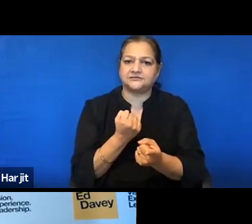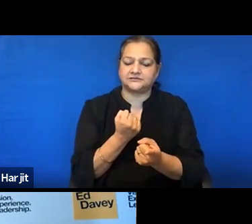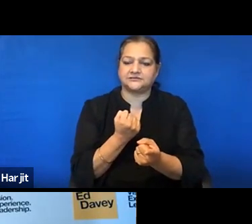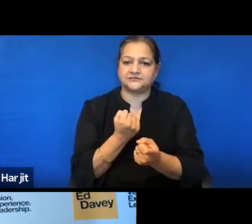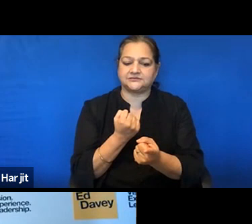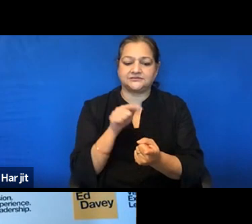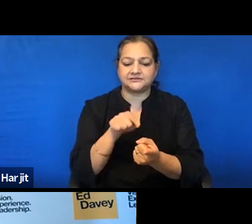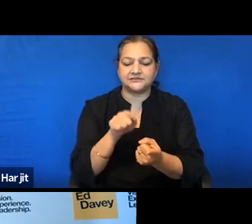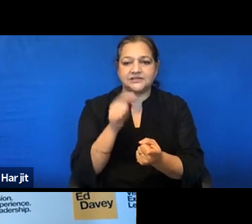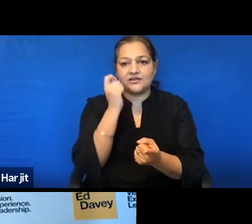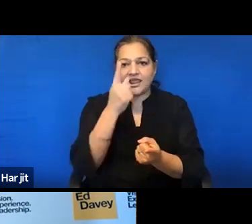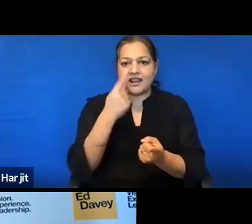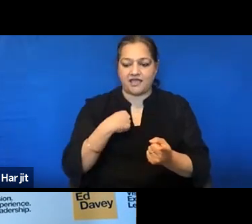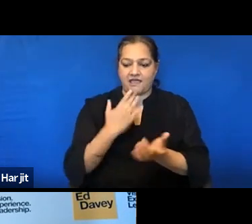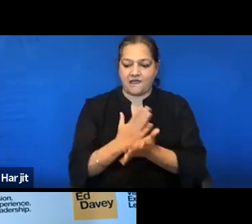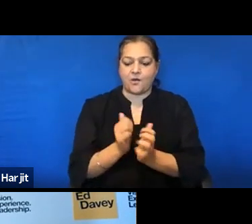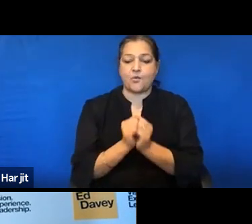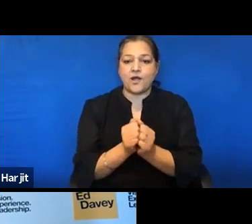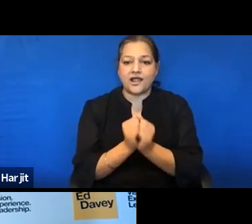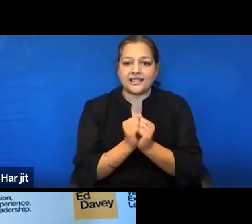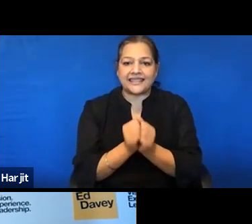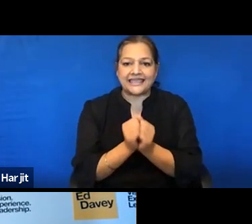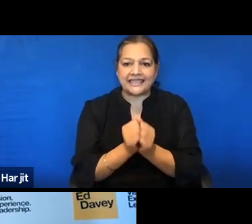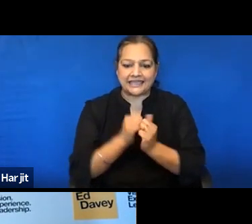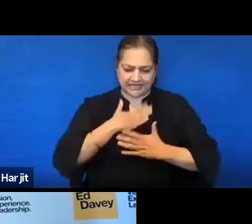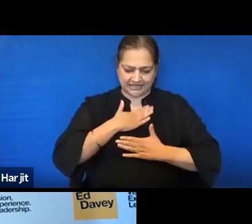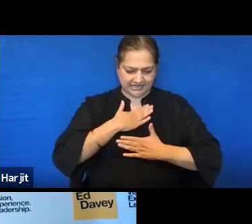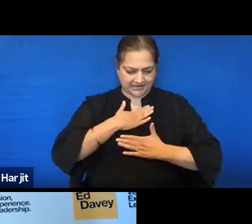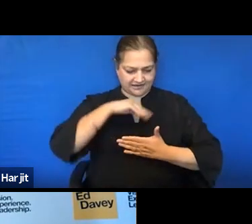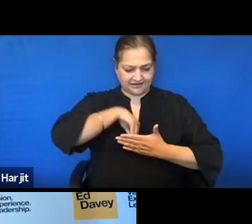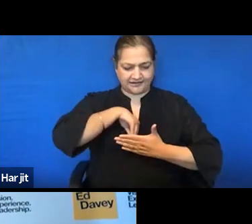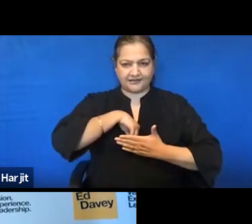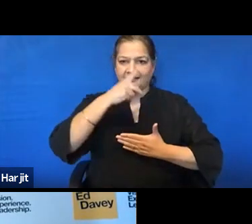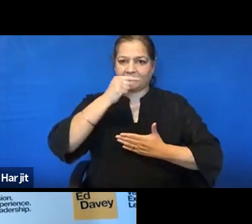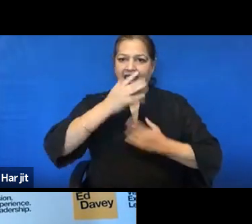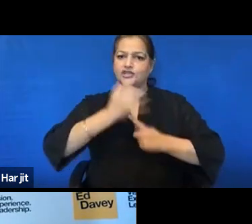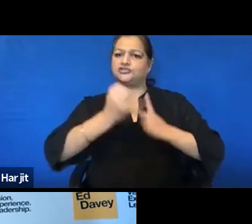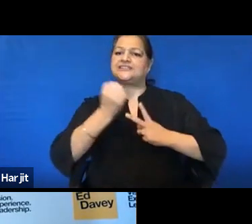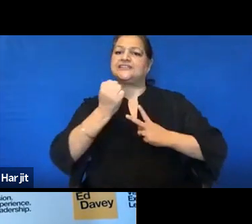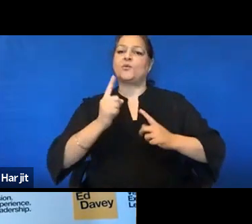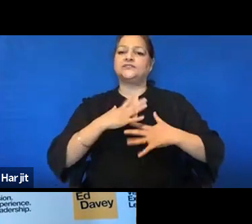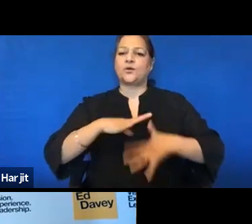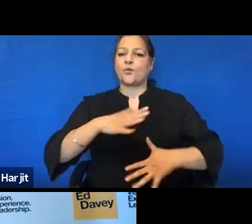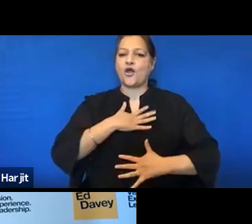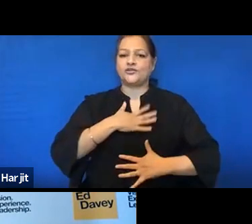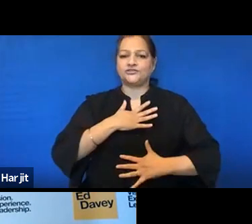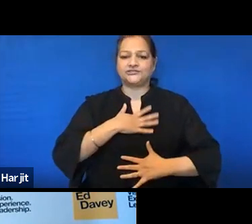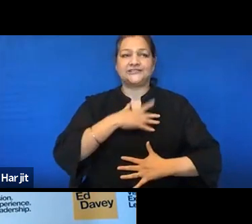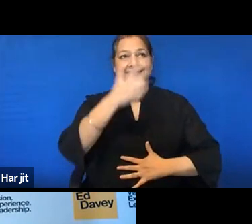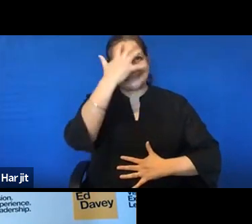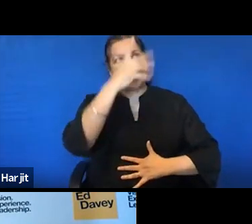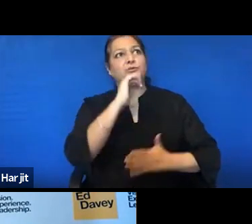they are worthy, that they have the ability to do whatever it is that they want to do. And the job of the state is to help them to do it. And those